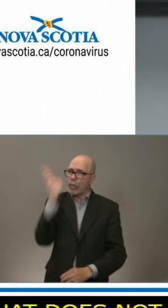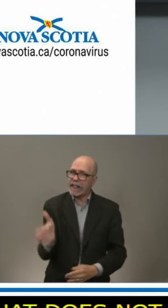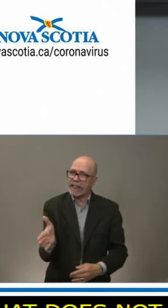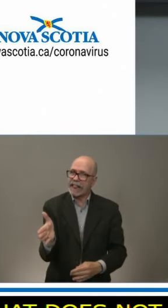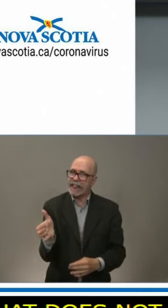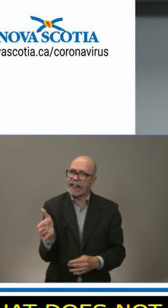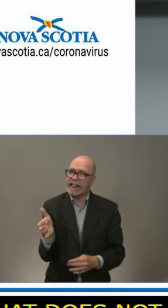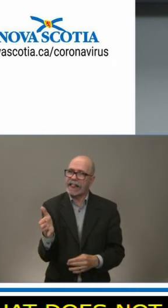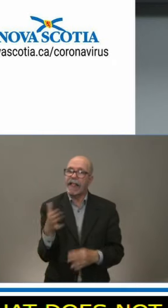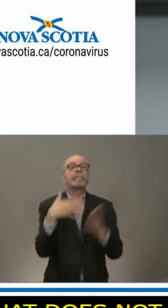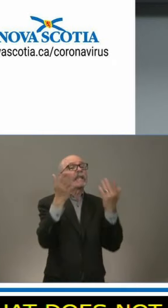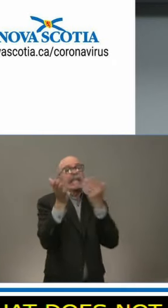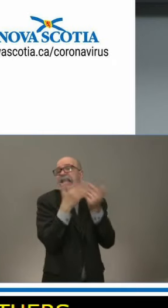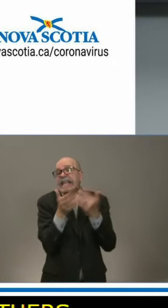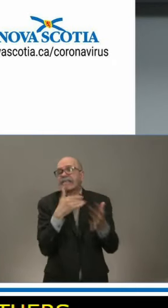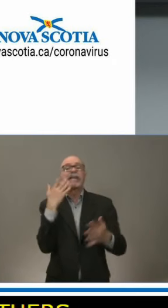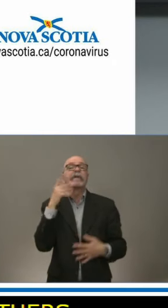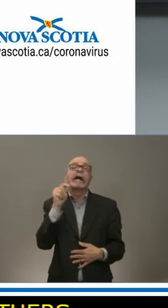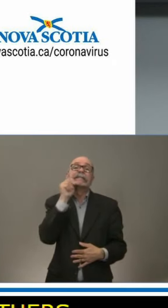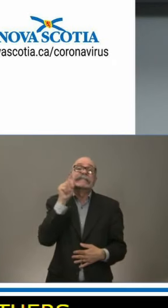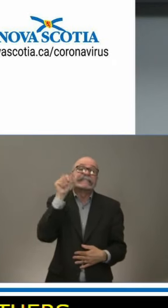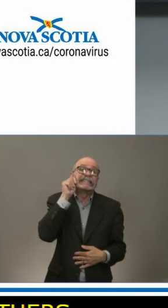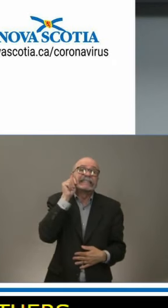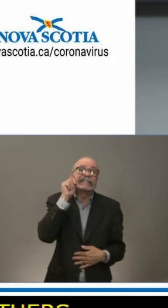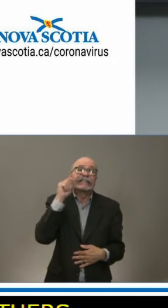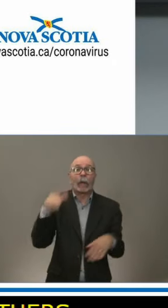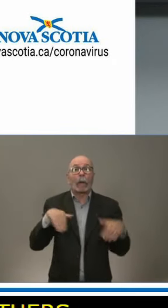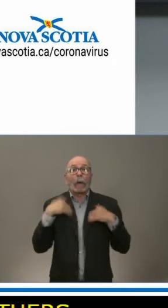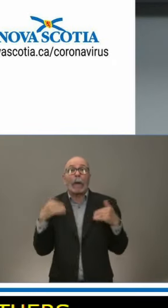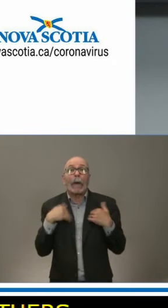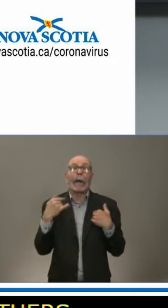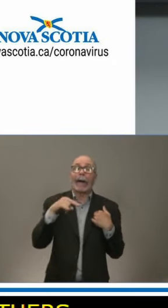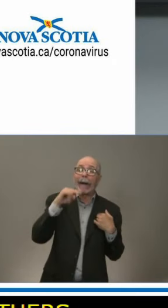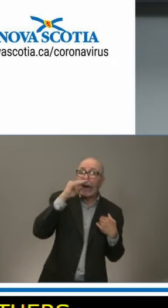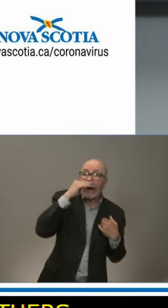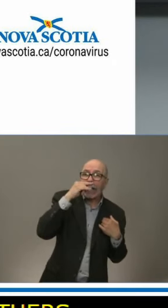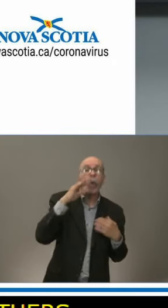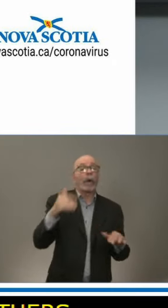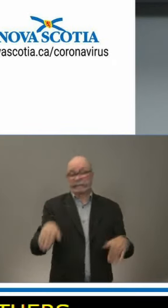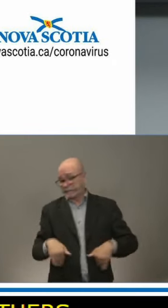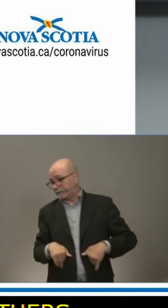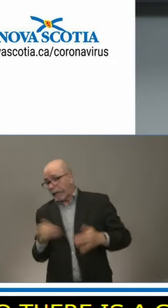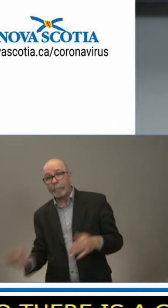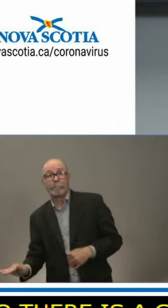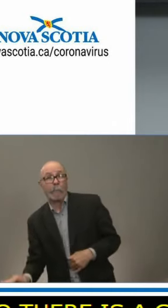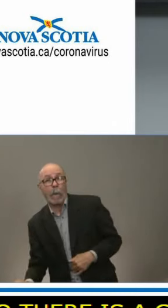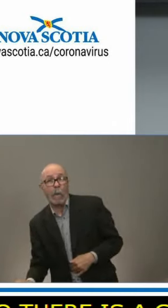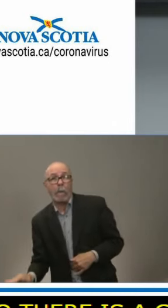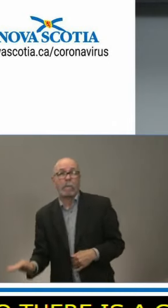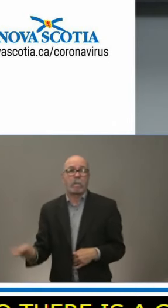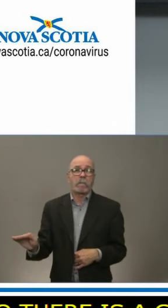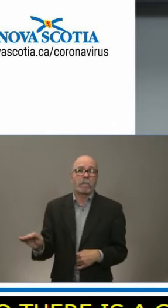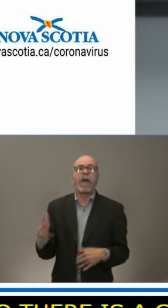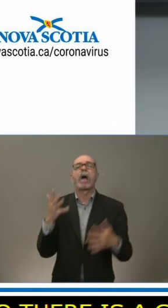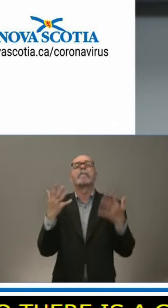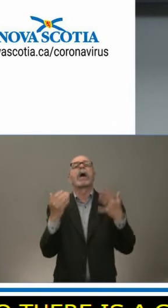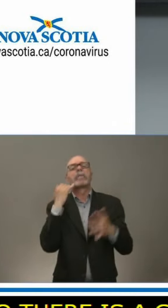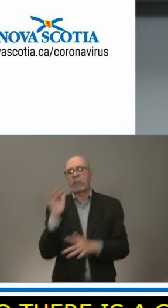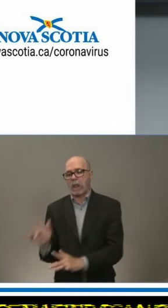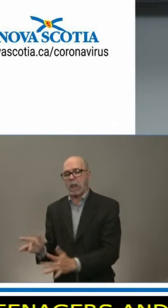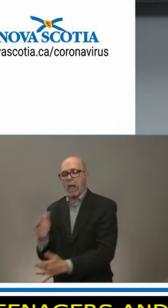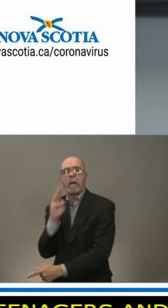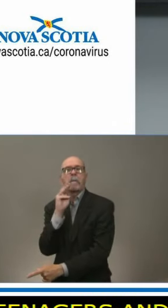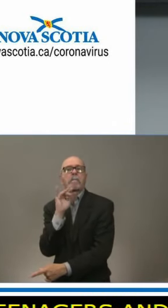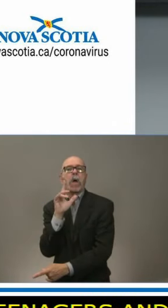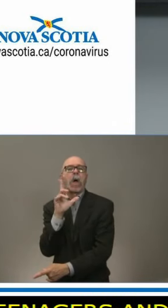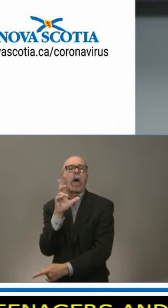teenagers and above. We do know that younger children, it seems to be by and large almost all mild disease. But even teenagers in the 20s and